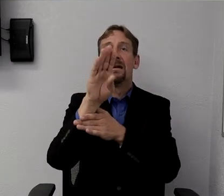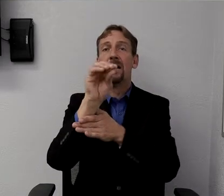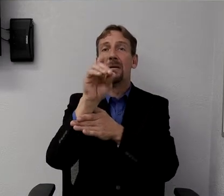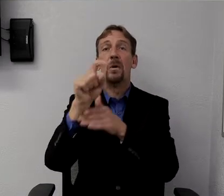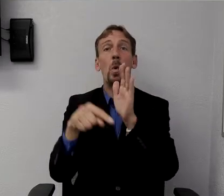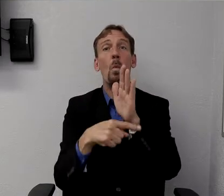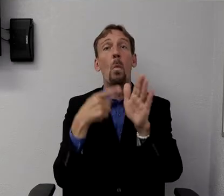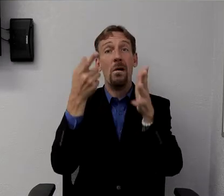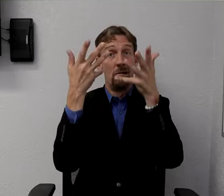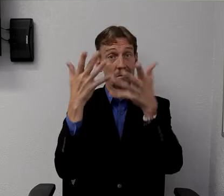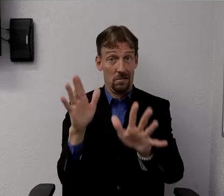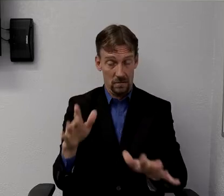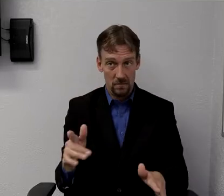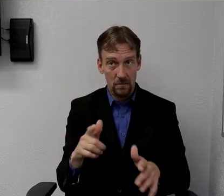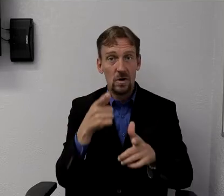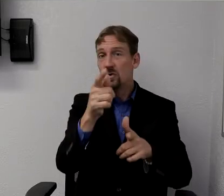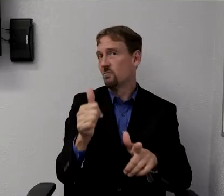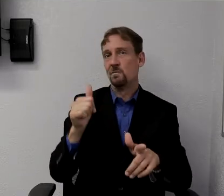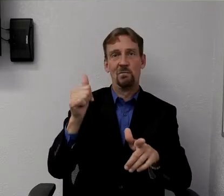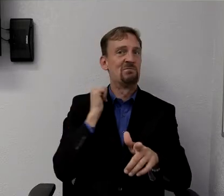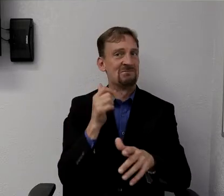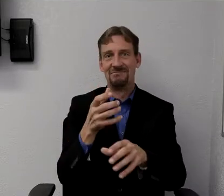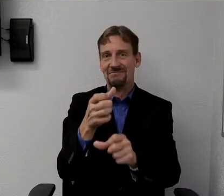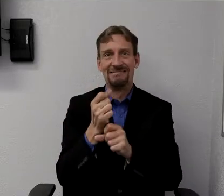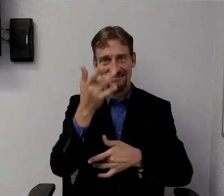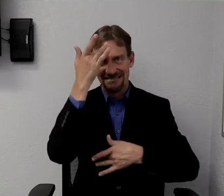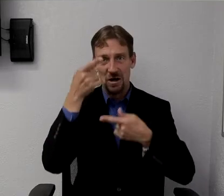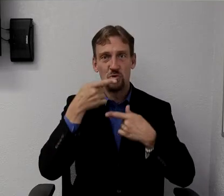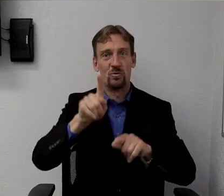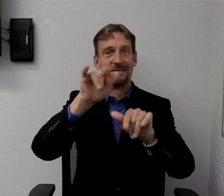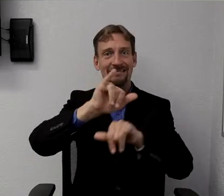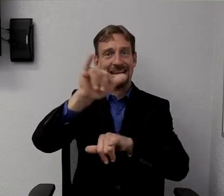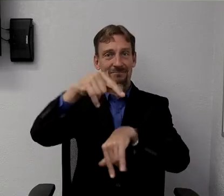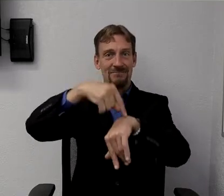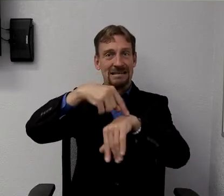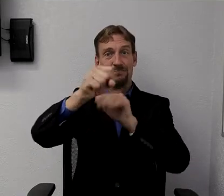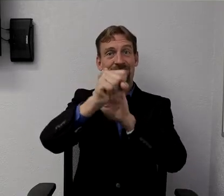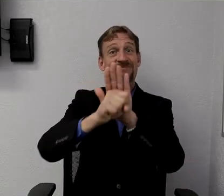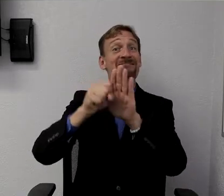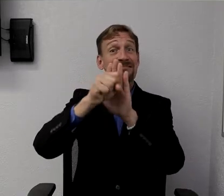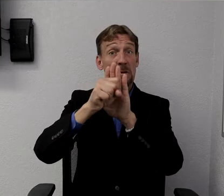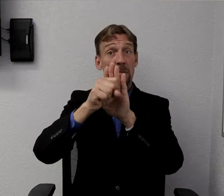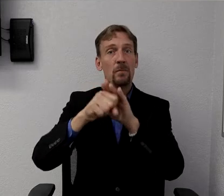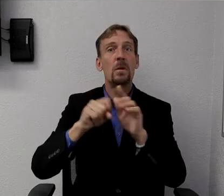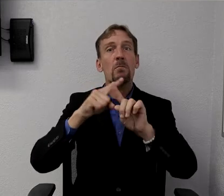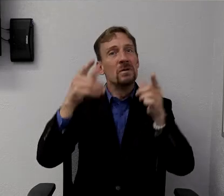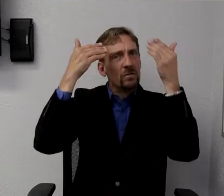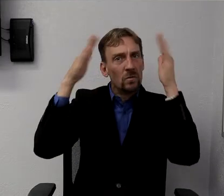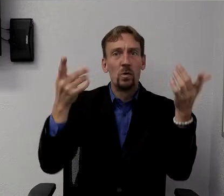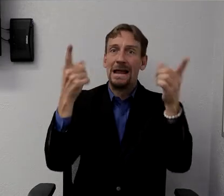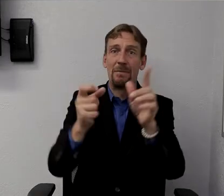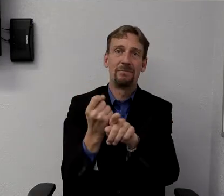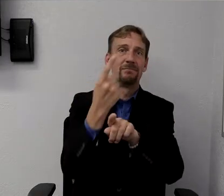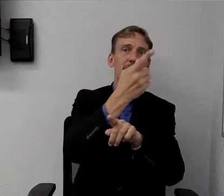you've had it, that you wouldn't get it again during the same time period. But who knows what will happen next